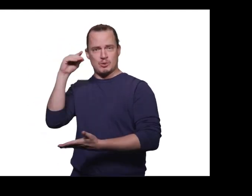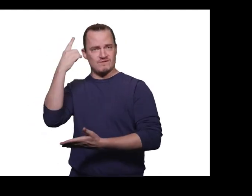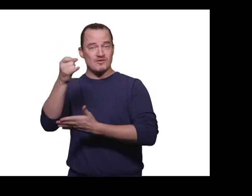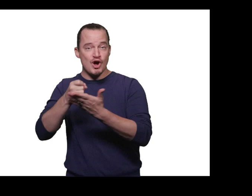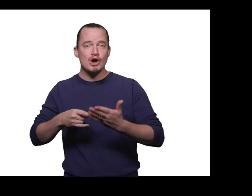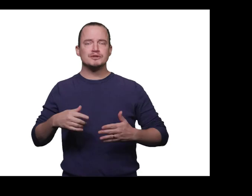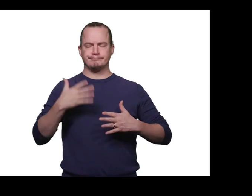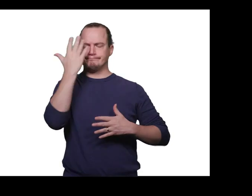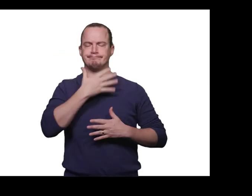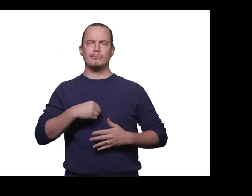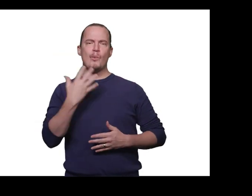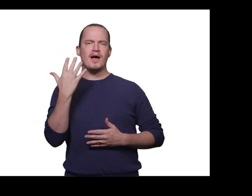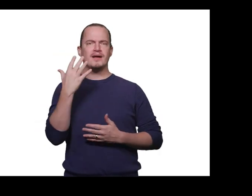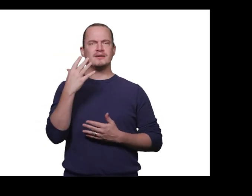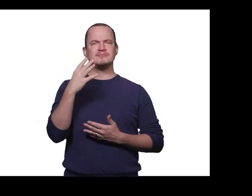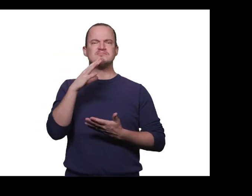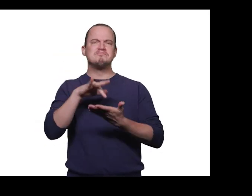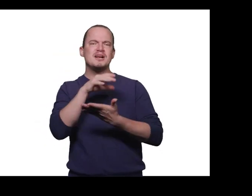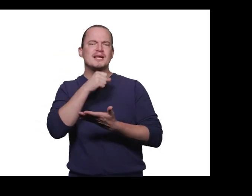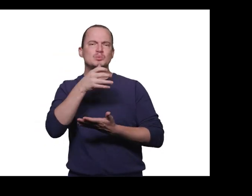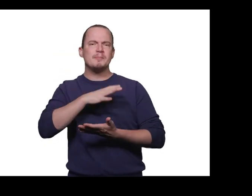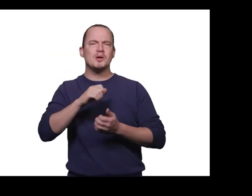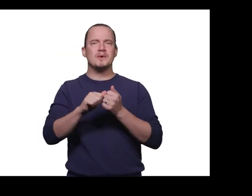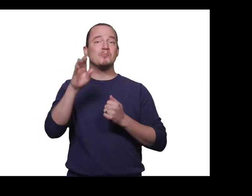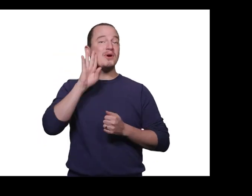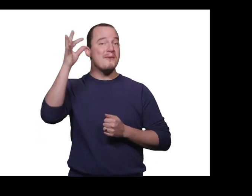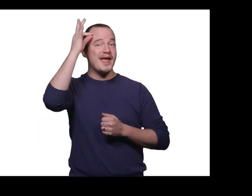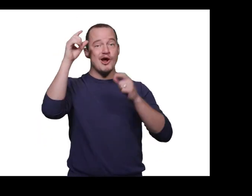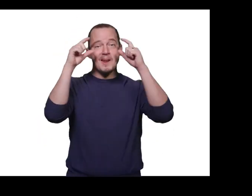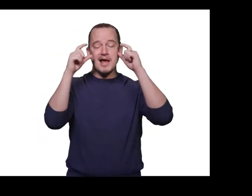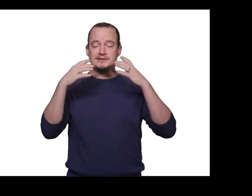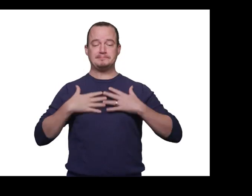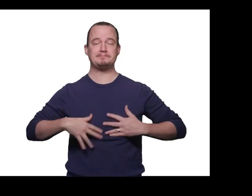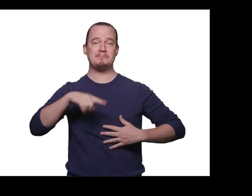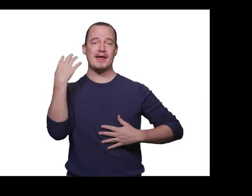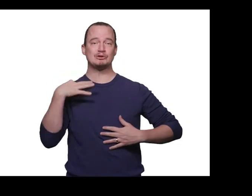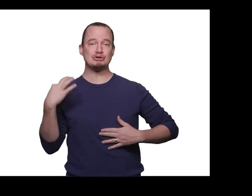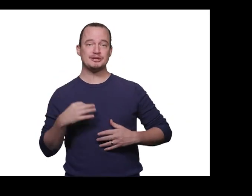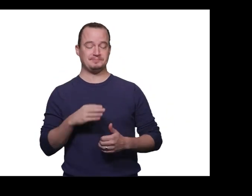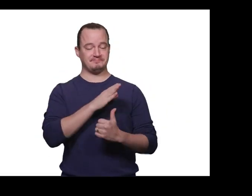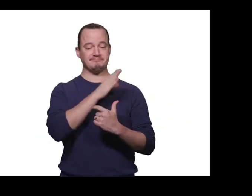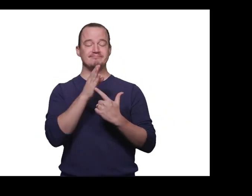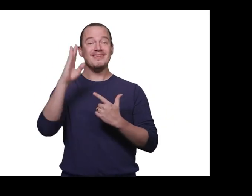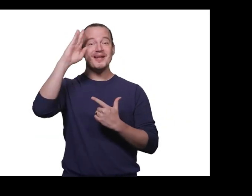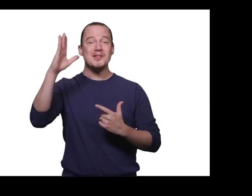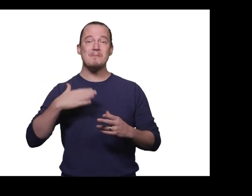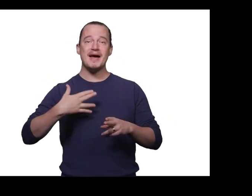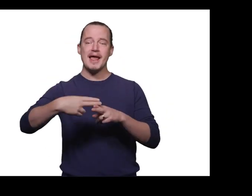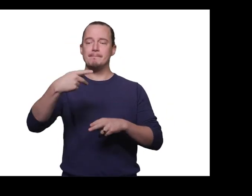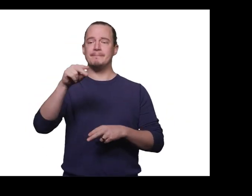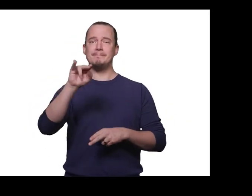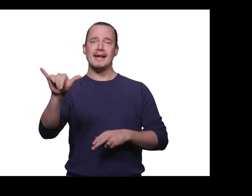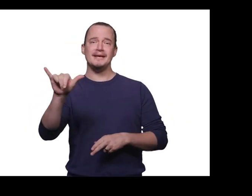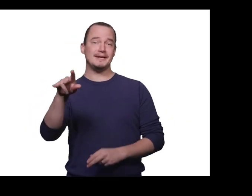white, middle-aged woman with brown hair and glasses, and I'm wearing a black shirt today. Hi, my name is